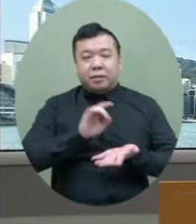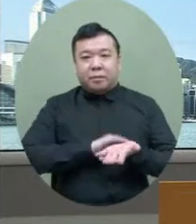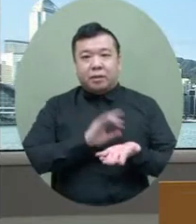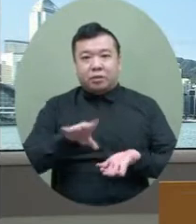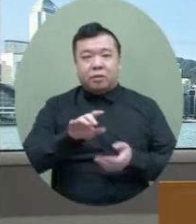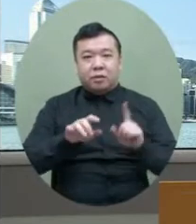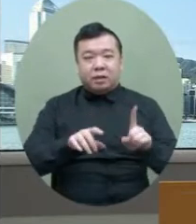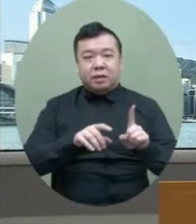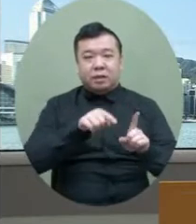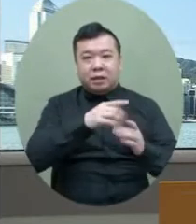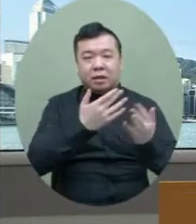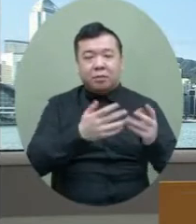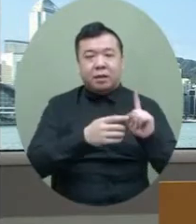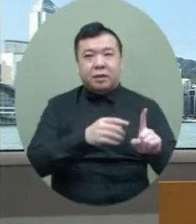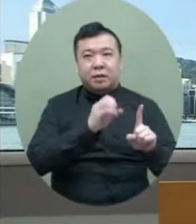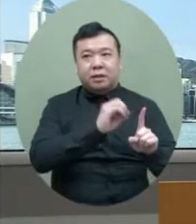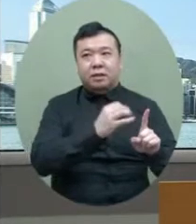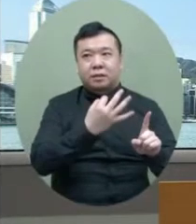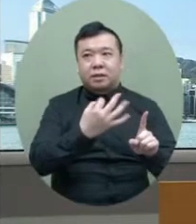case